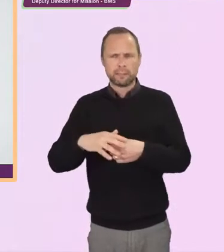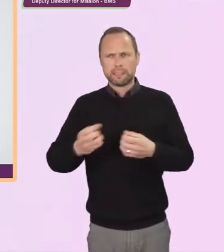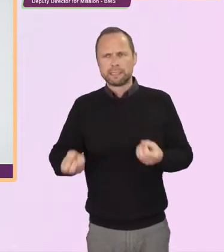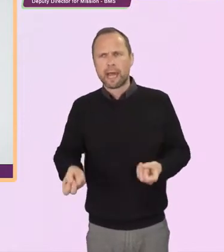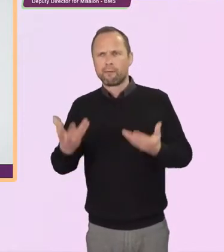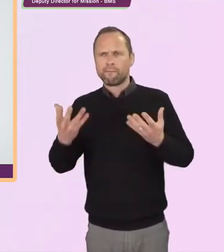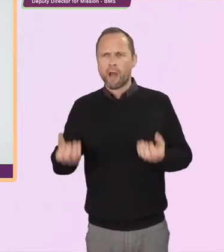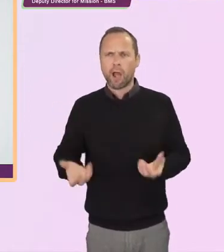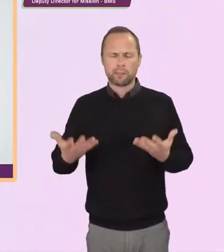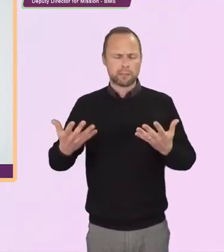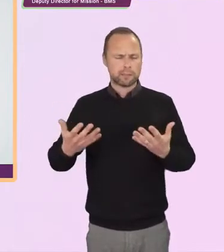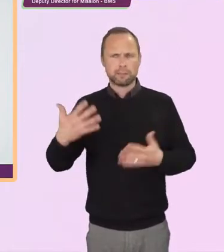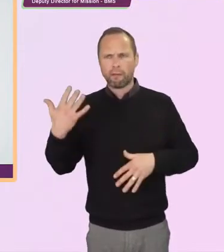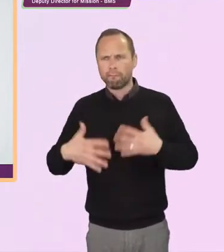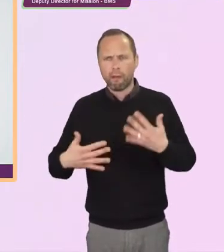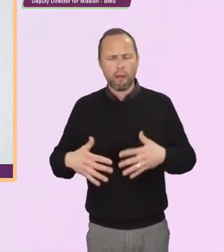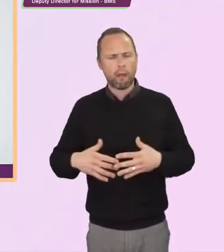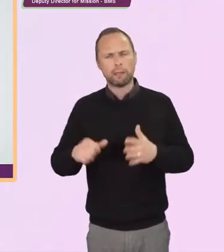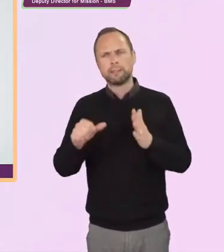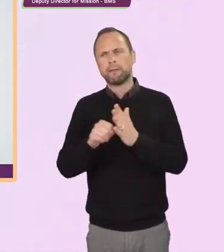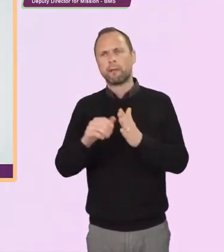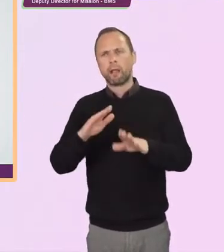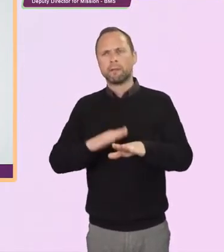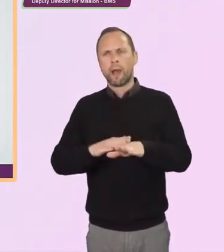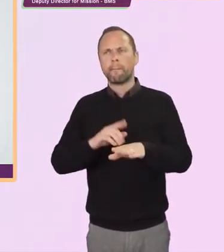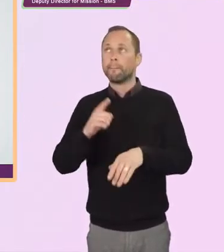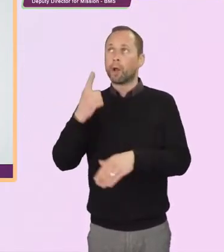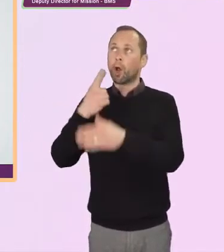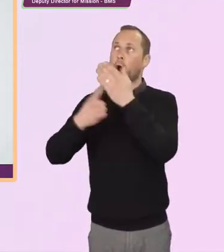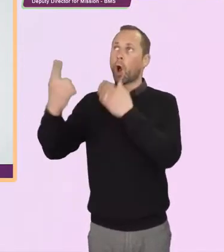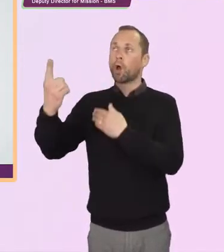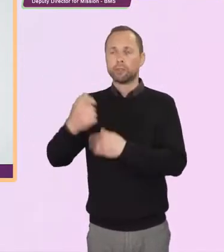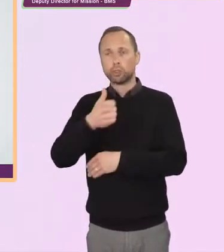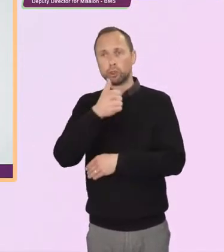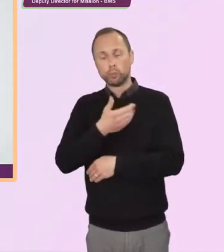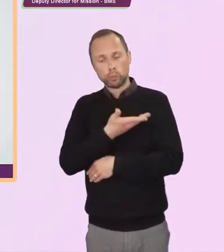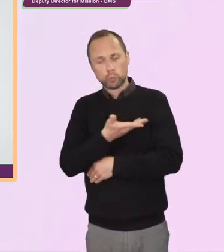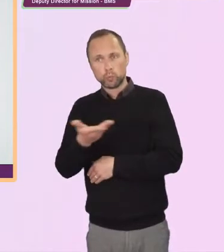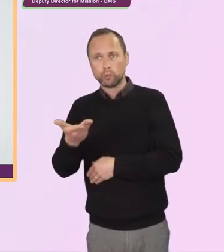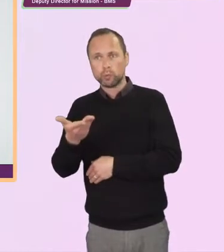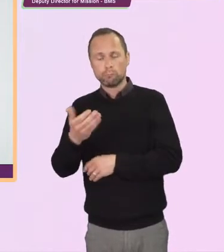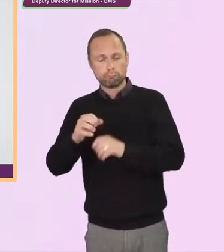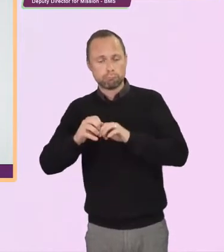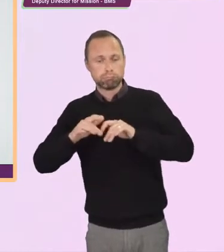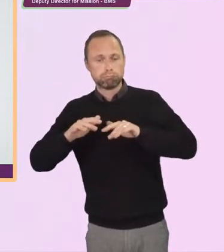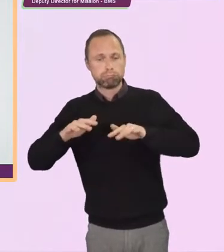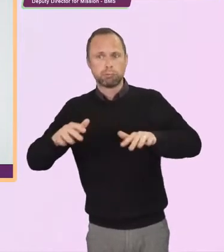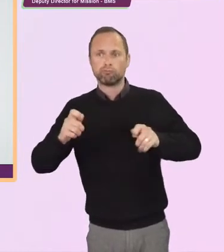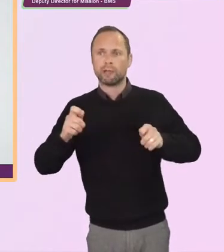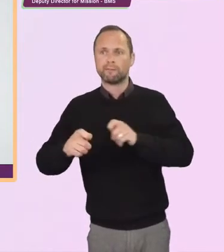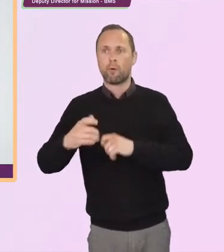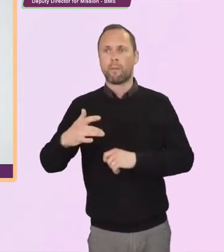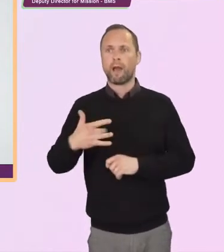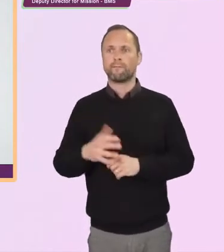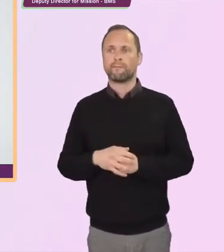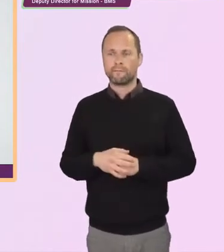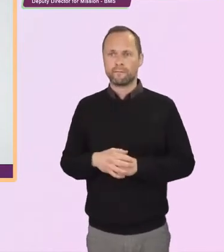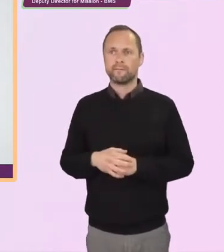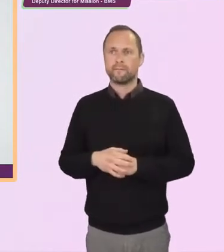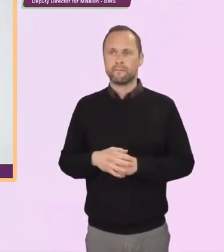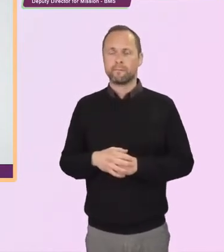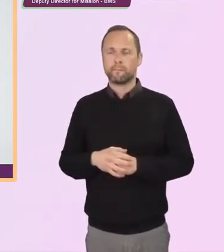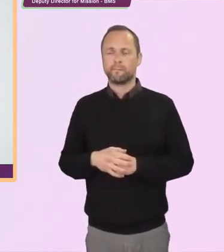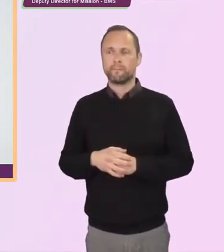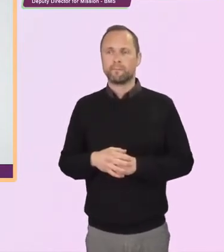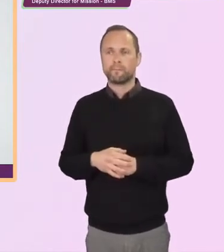made. And we've seen God take that and God use that to transform lives. And